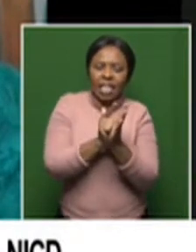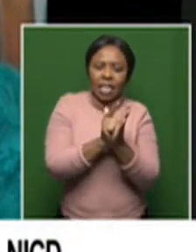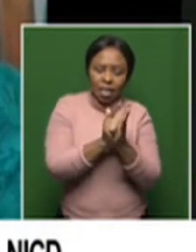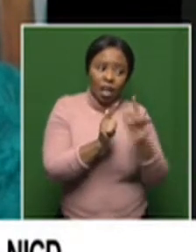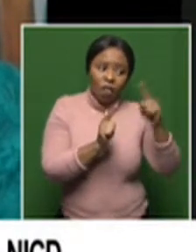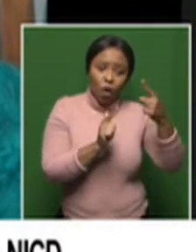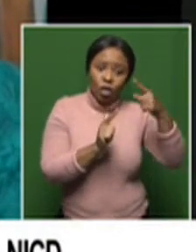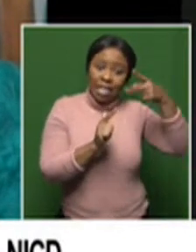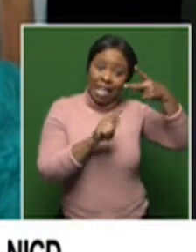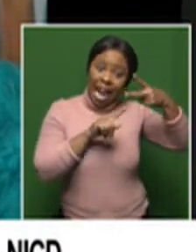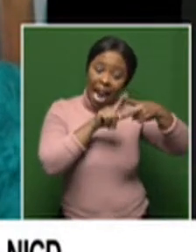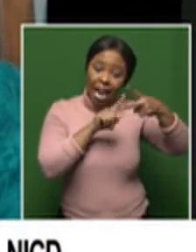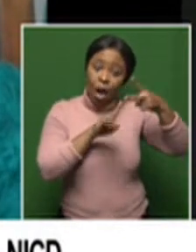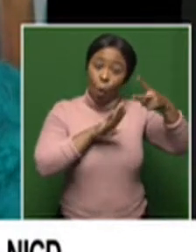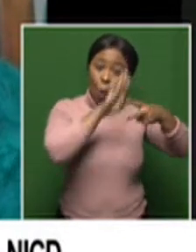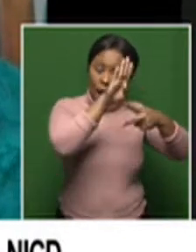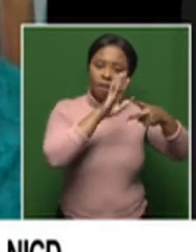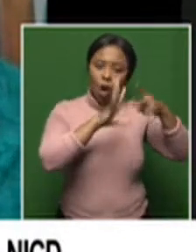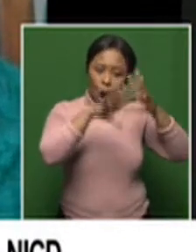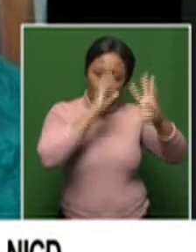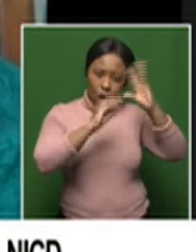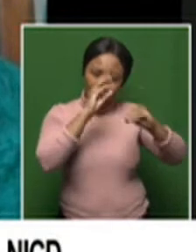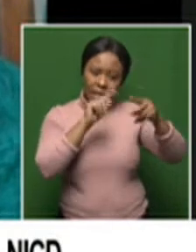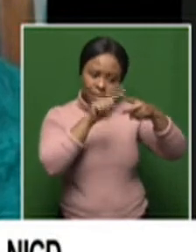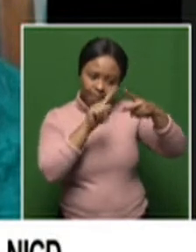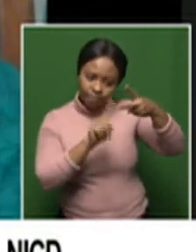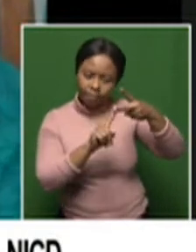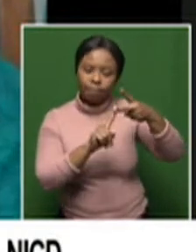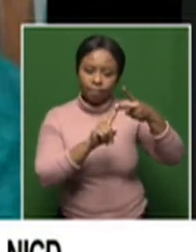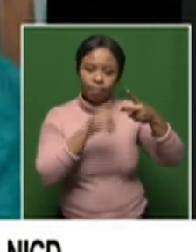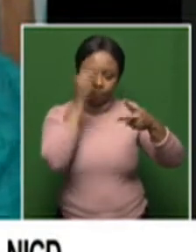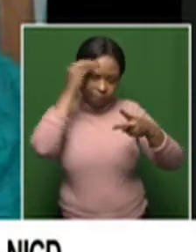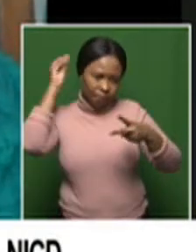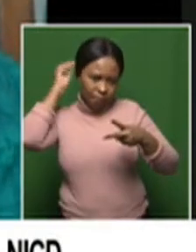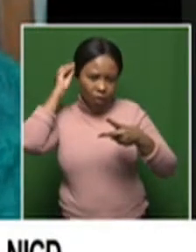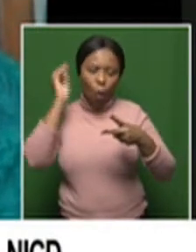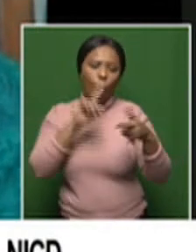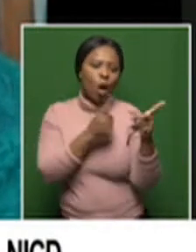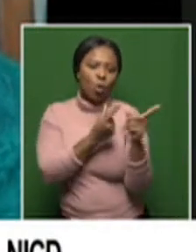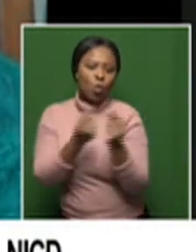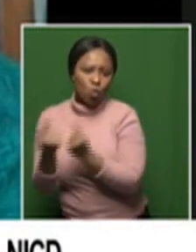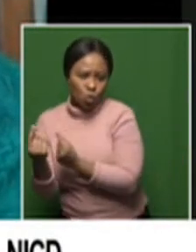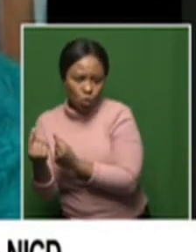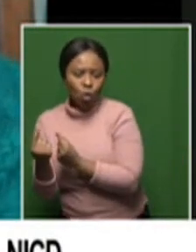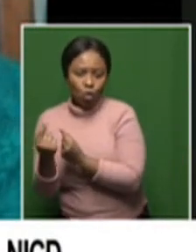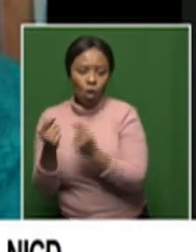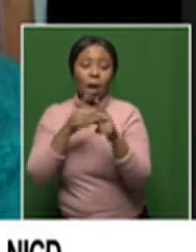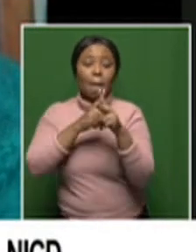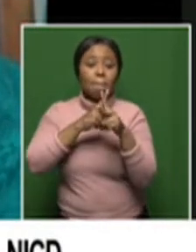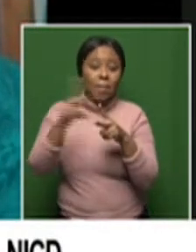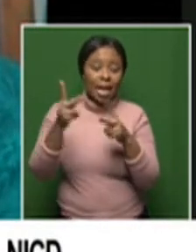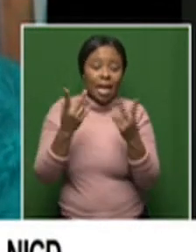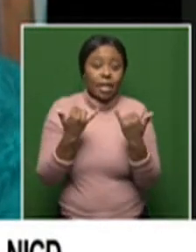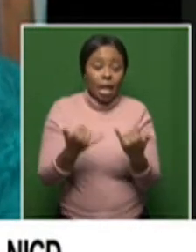second wave. Just to highlight that the strategy contains, or the plan